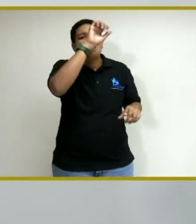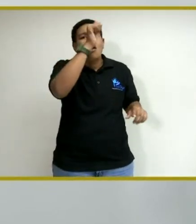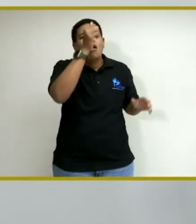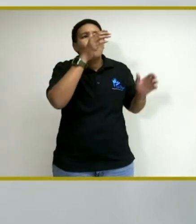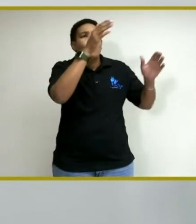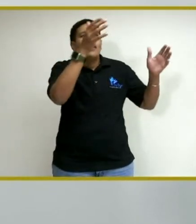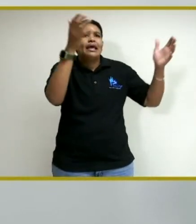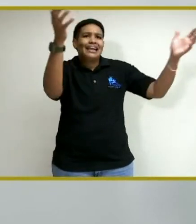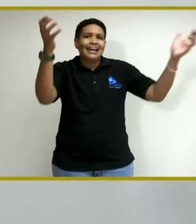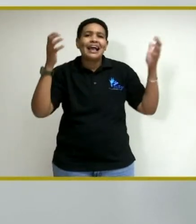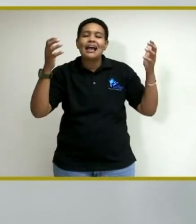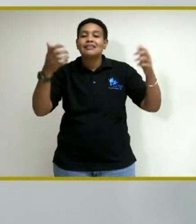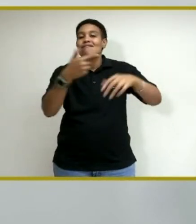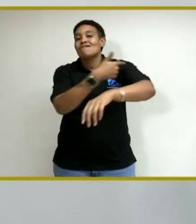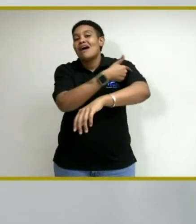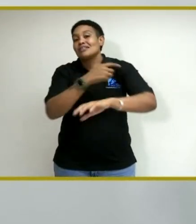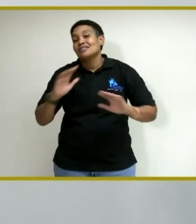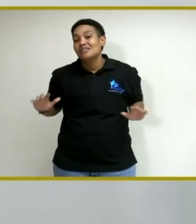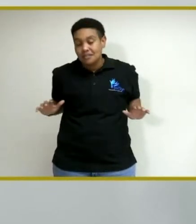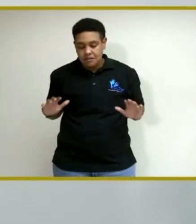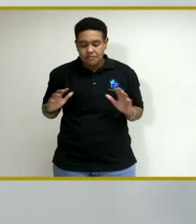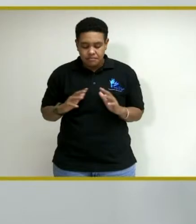channels. And